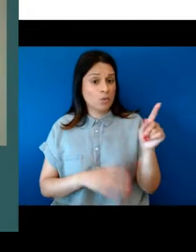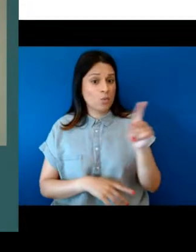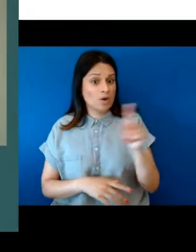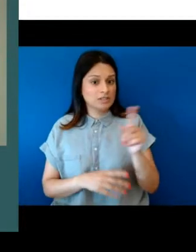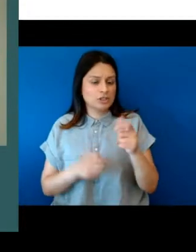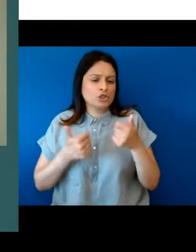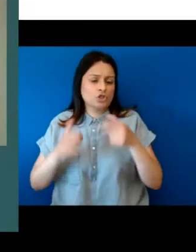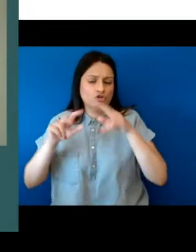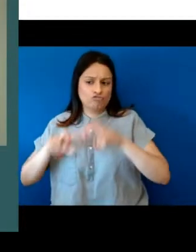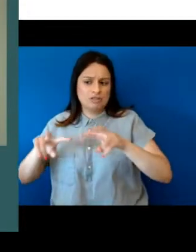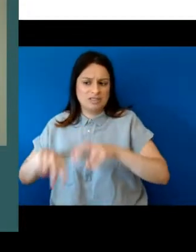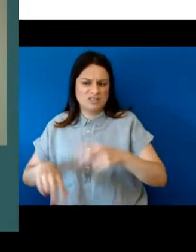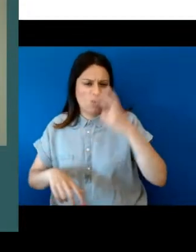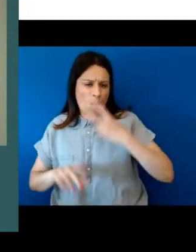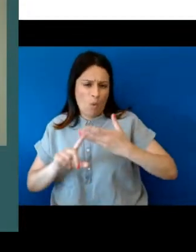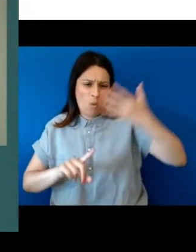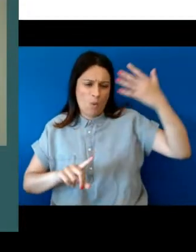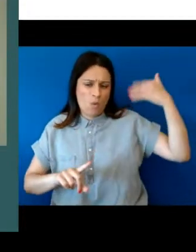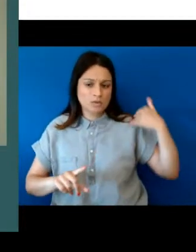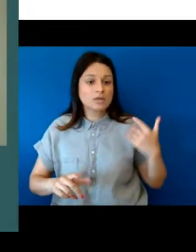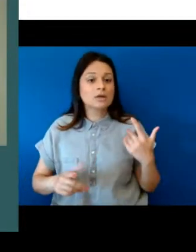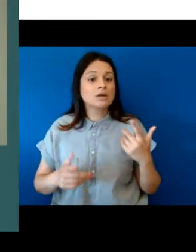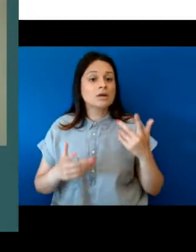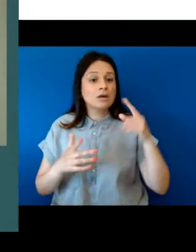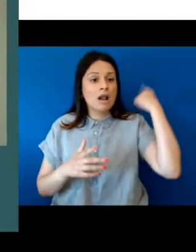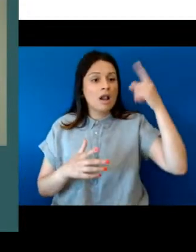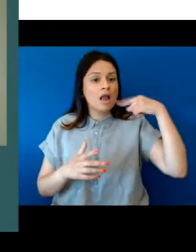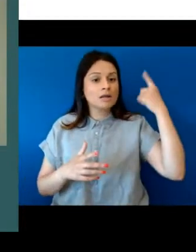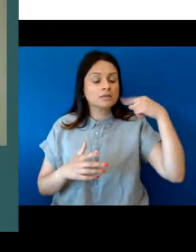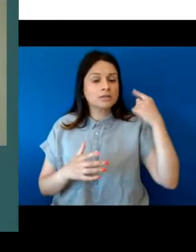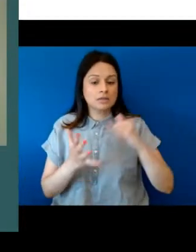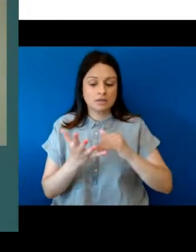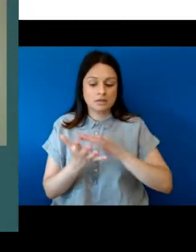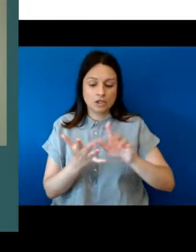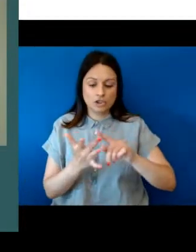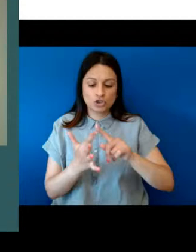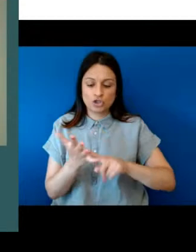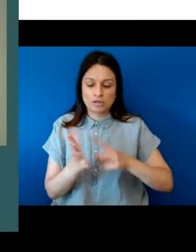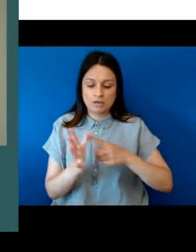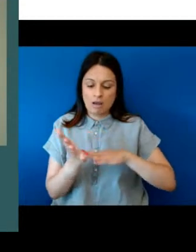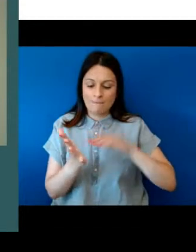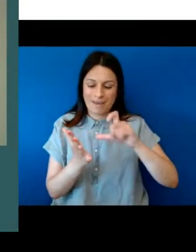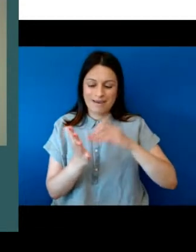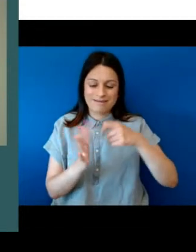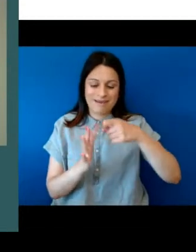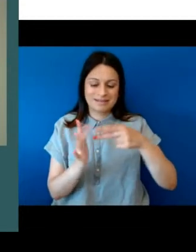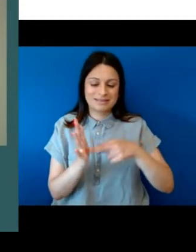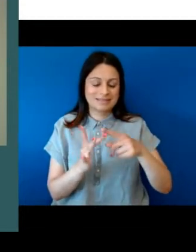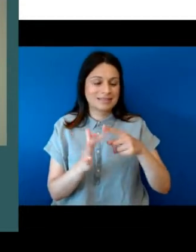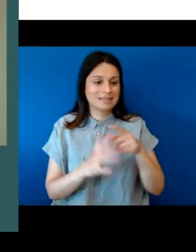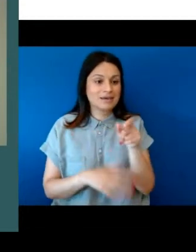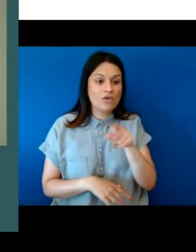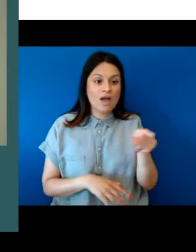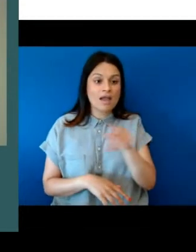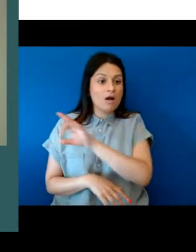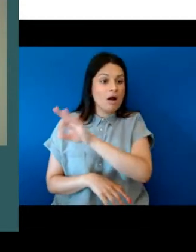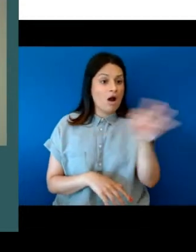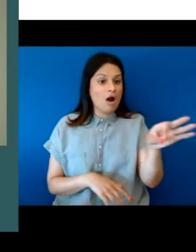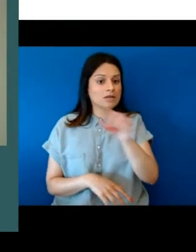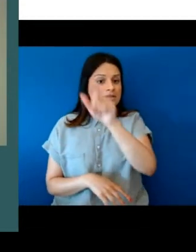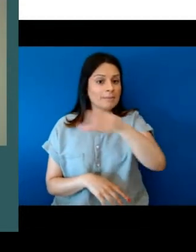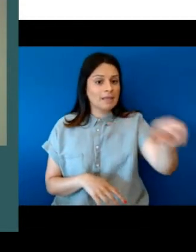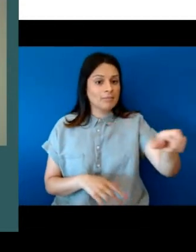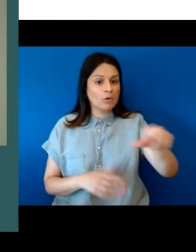study now, carried out in London by Sheila Mackenzie, which actually asked patients to record